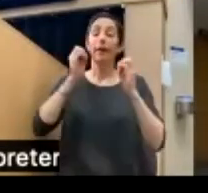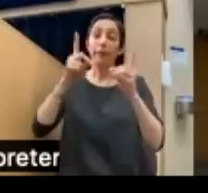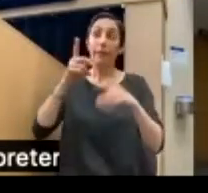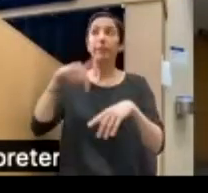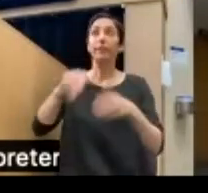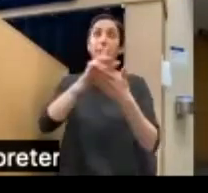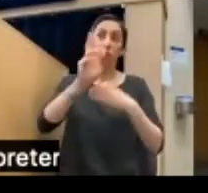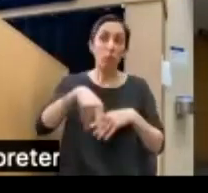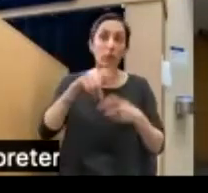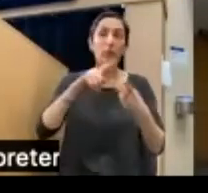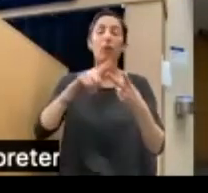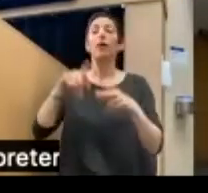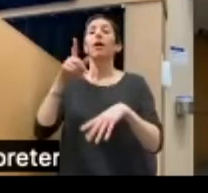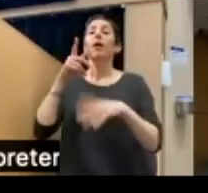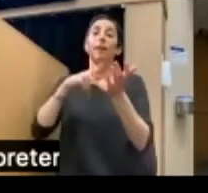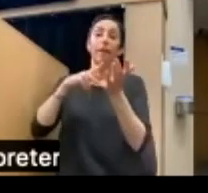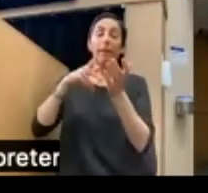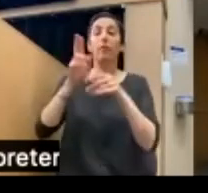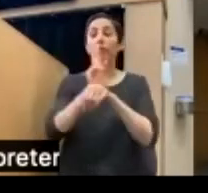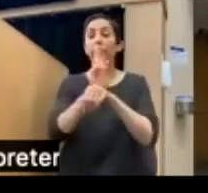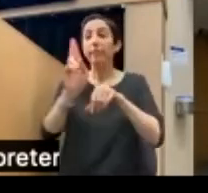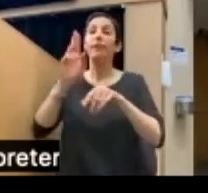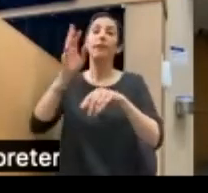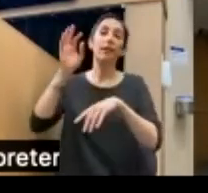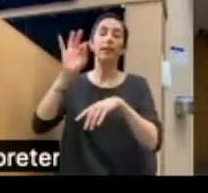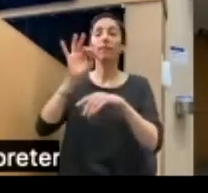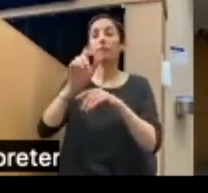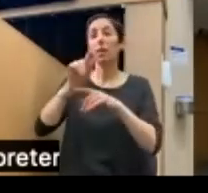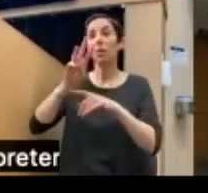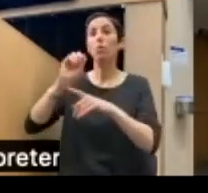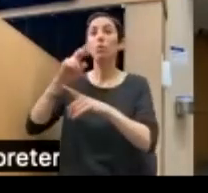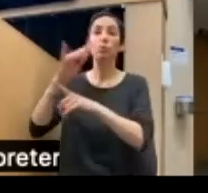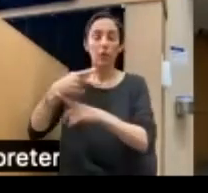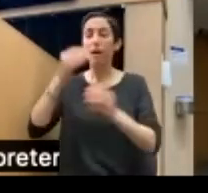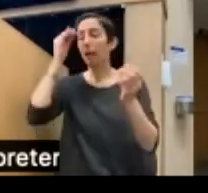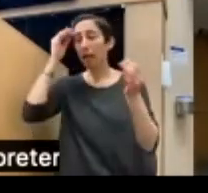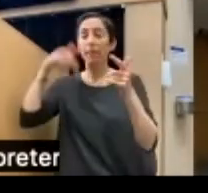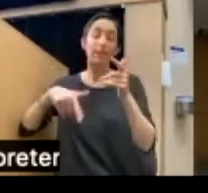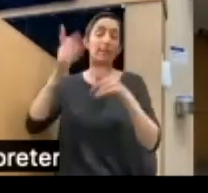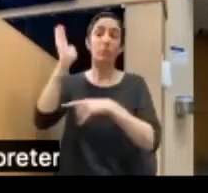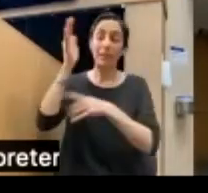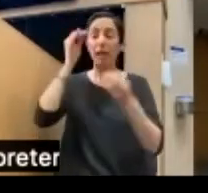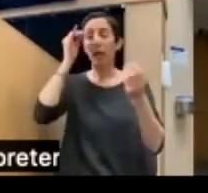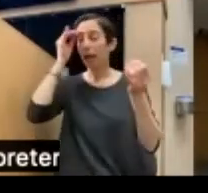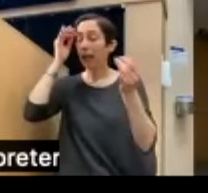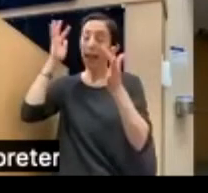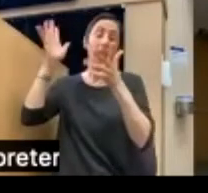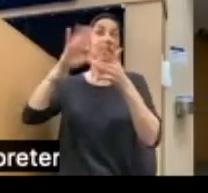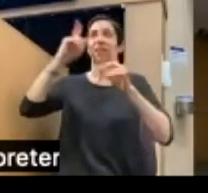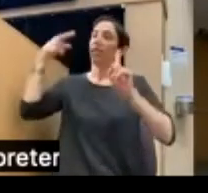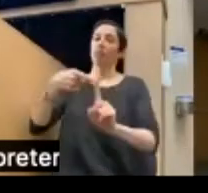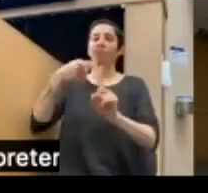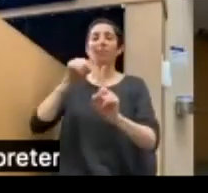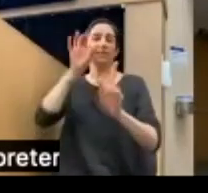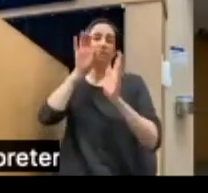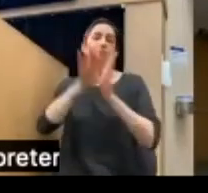research fellowship, it kind of felt like it came down to this pretty simple diagram, but it's very much in the spirit of Dr. Engel's work. And that's